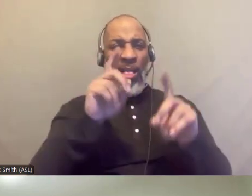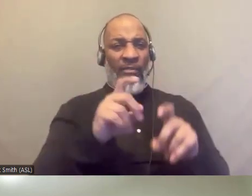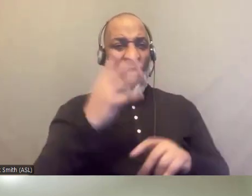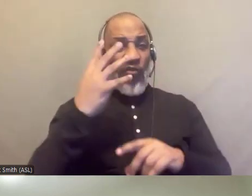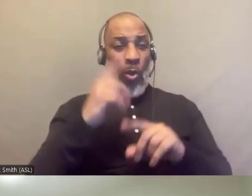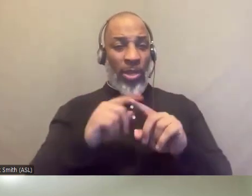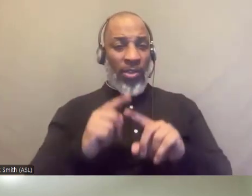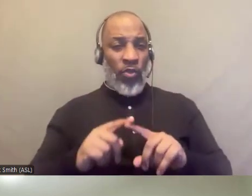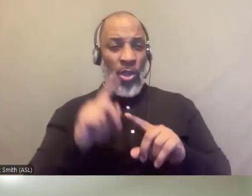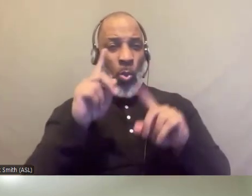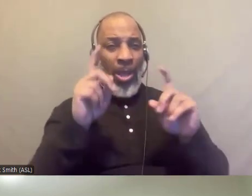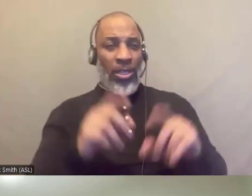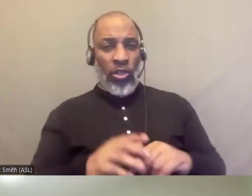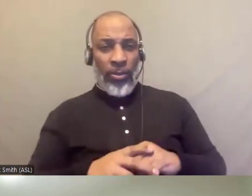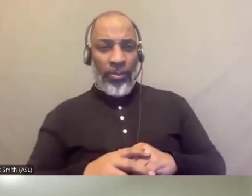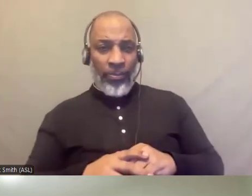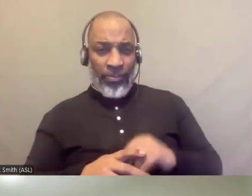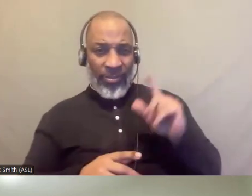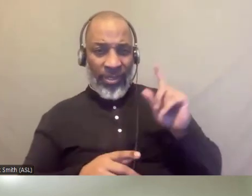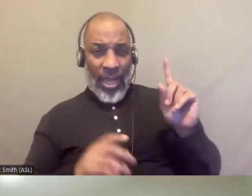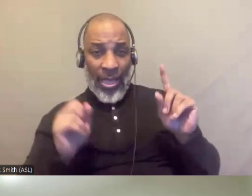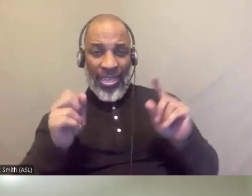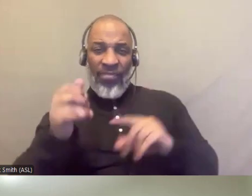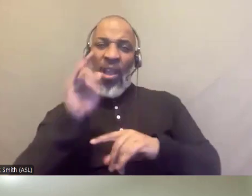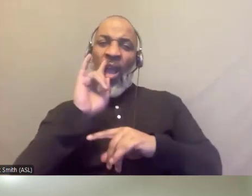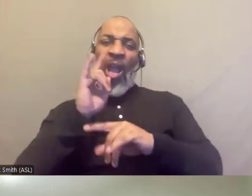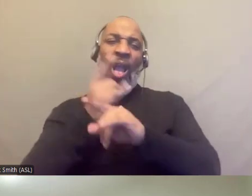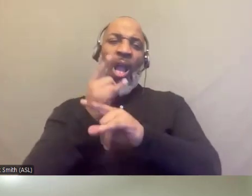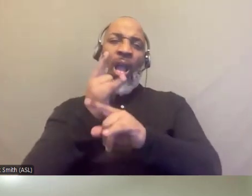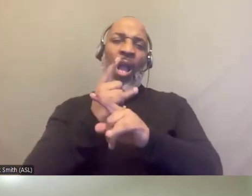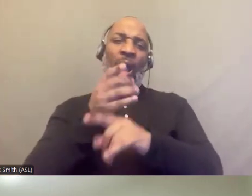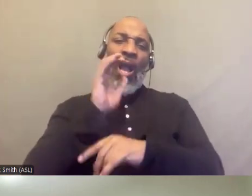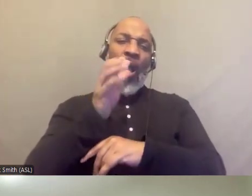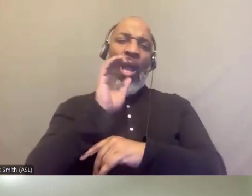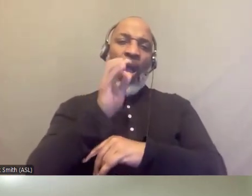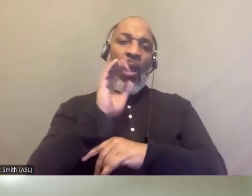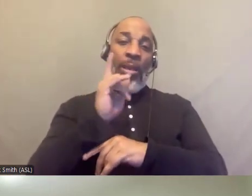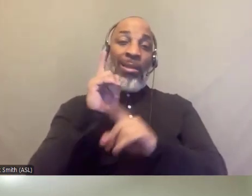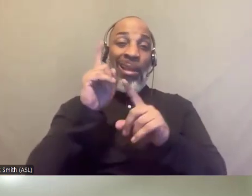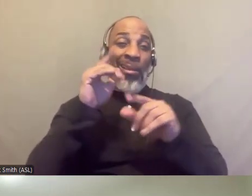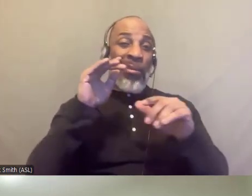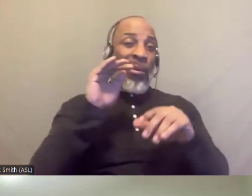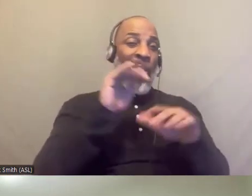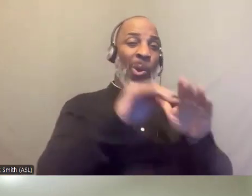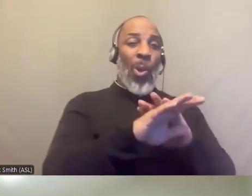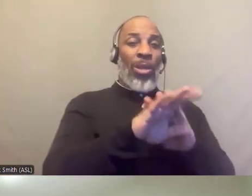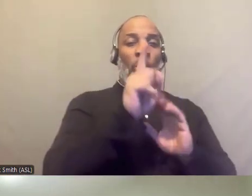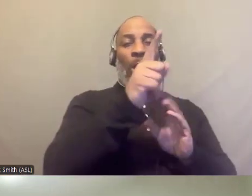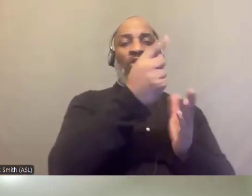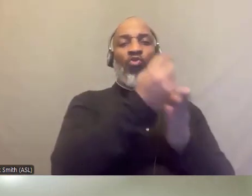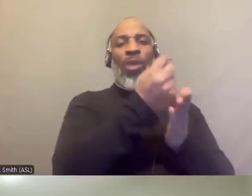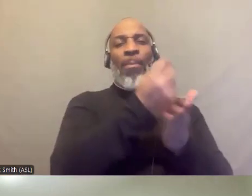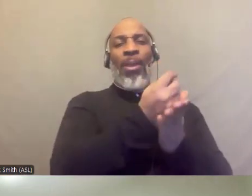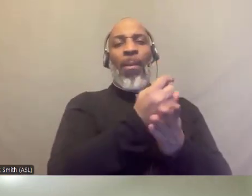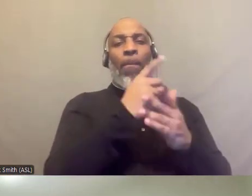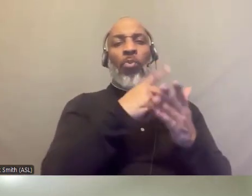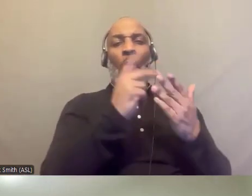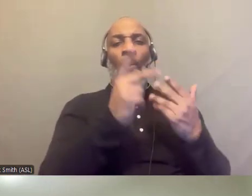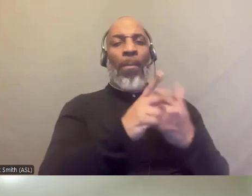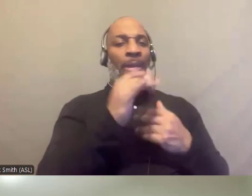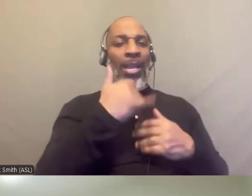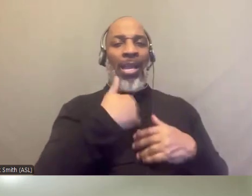about it in the polling. Steve has alcoholism and has decided to enter a residential treatment program. He has